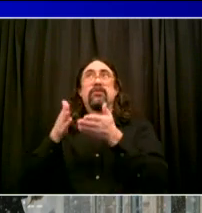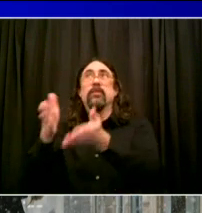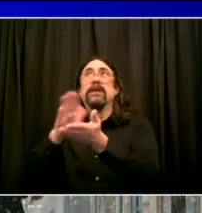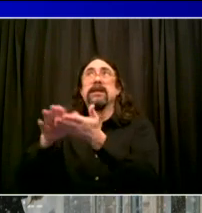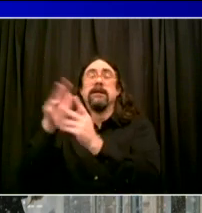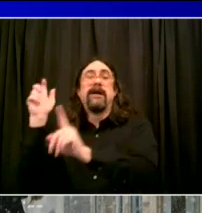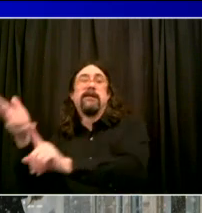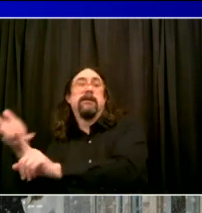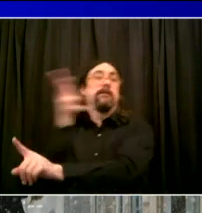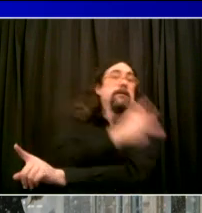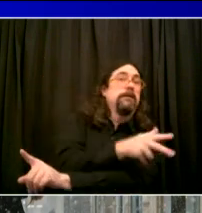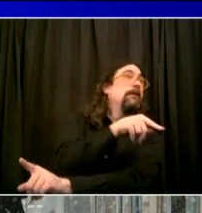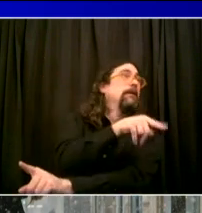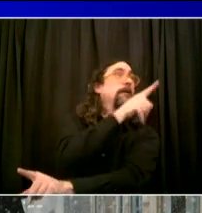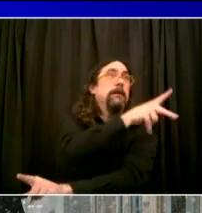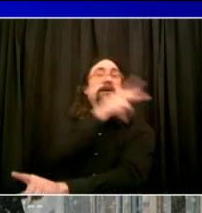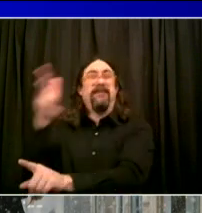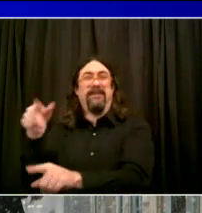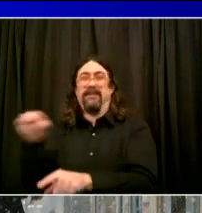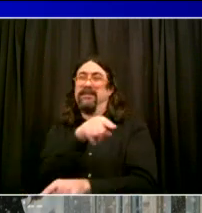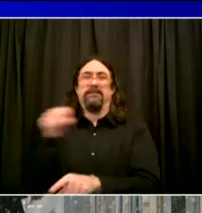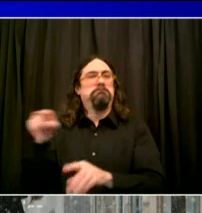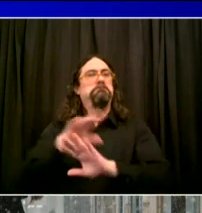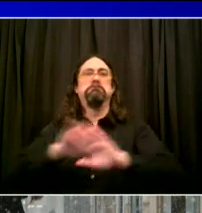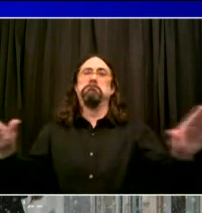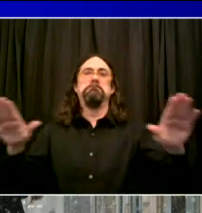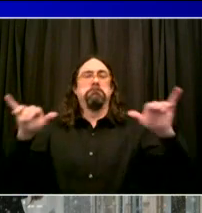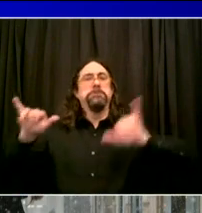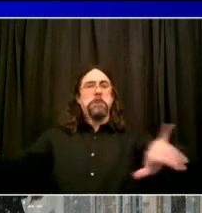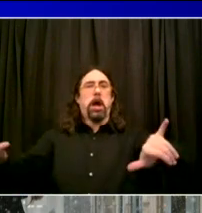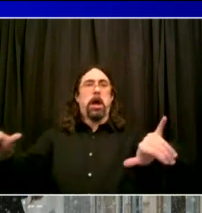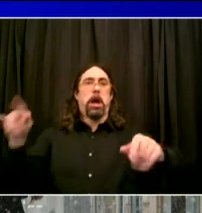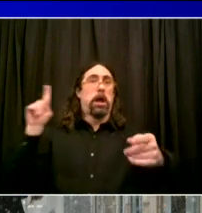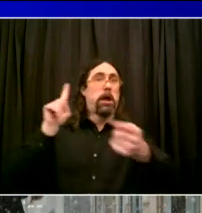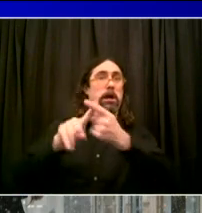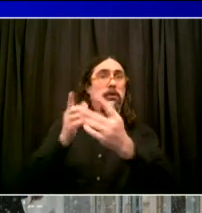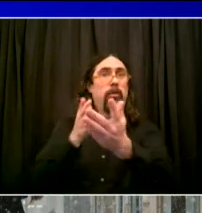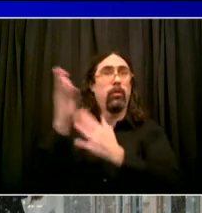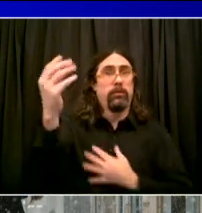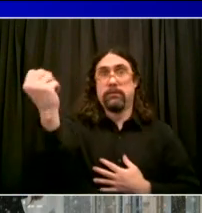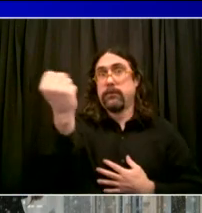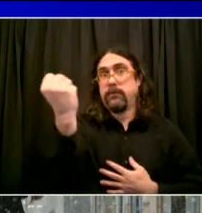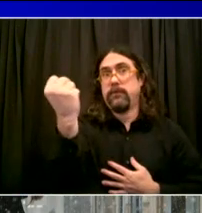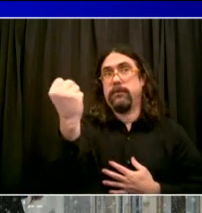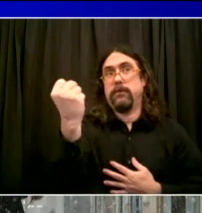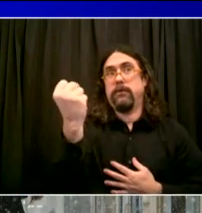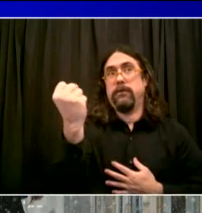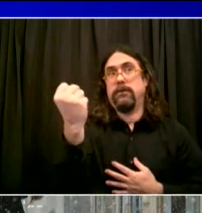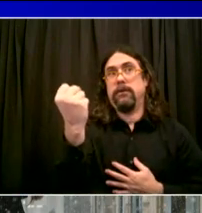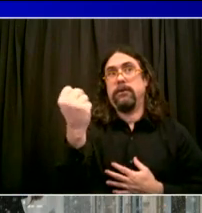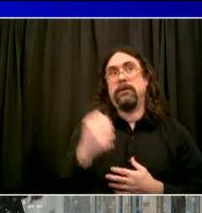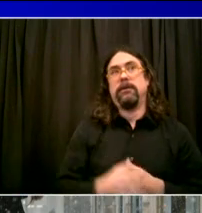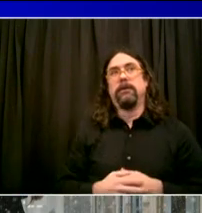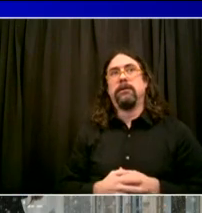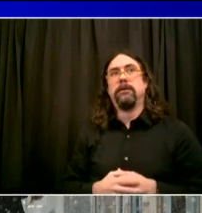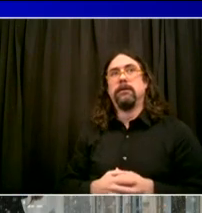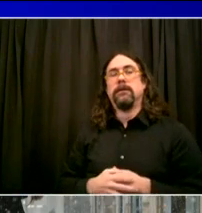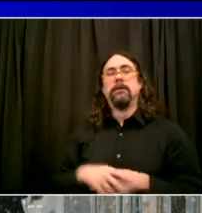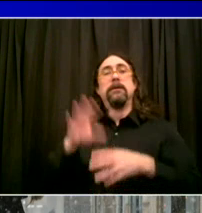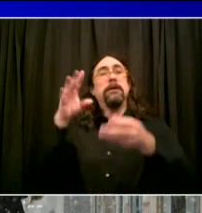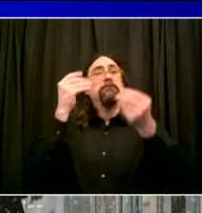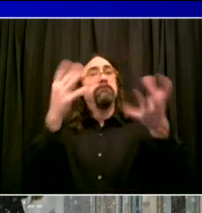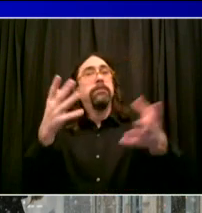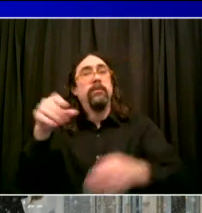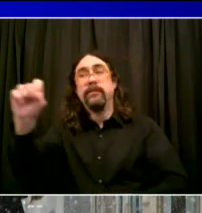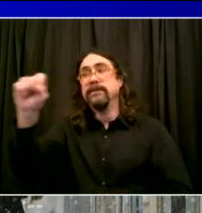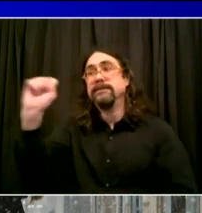Ferry suspended today, but New York City Ferry has resumed service as of this morning. So, you know, a lot of good things, especially thanks to all